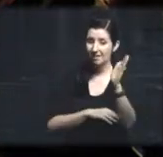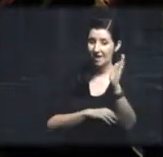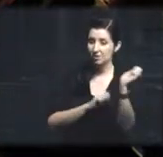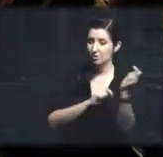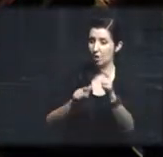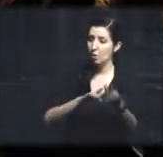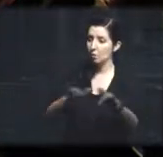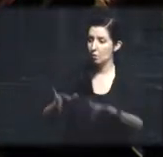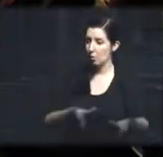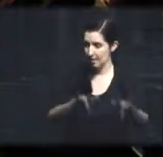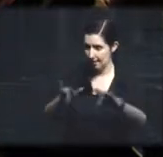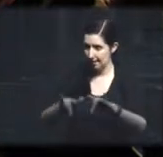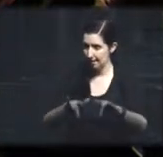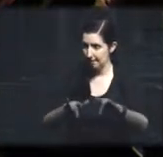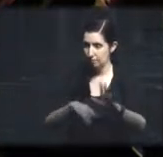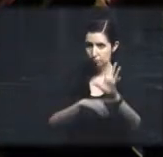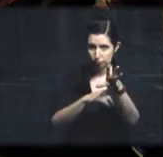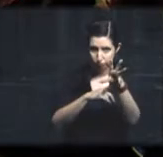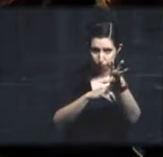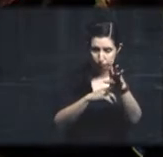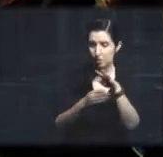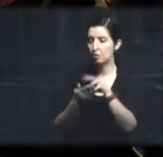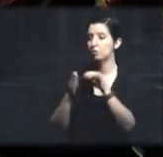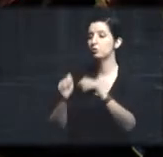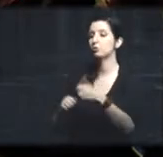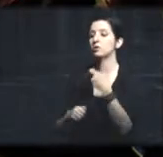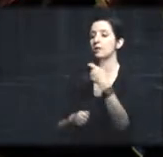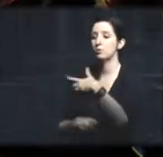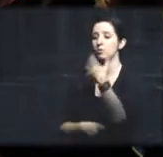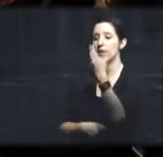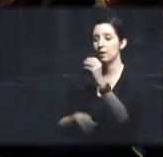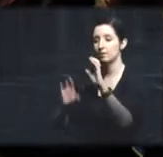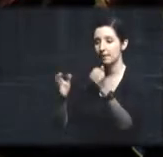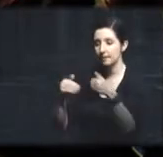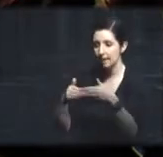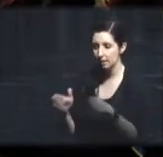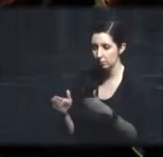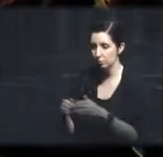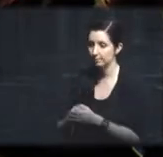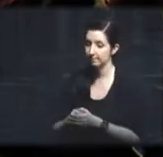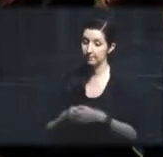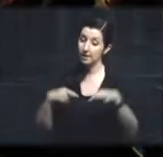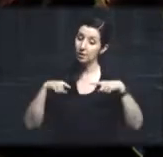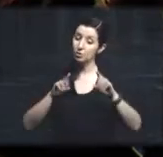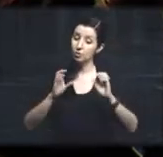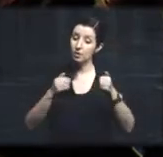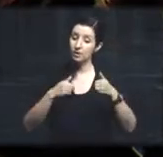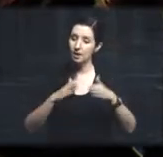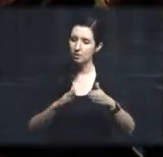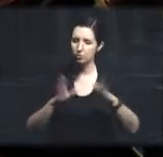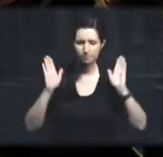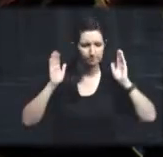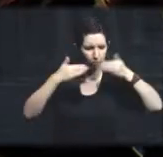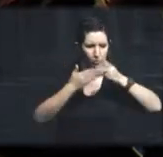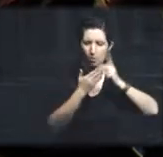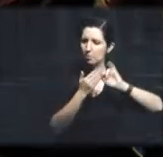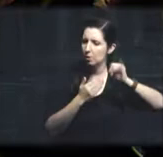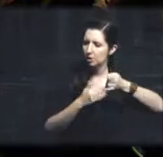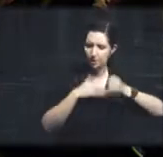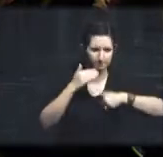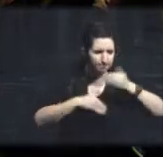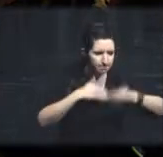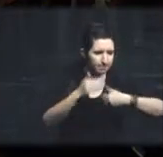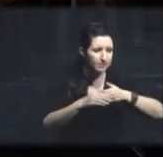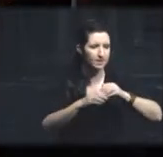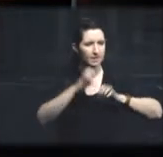and students watch those outside the classroom, and then in the classroom, they do projects and experiments